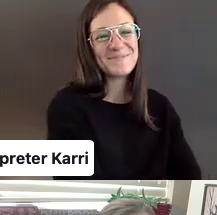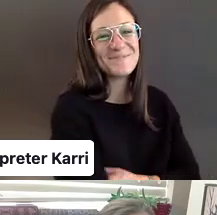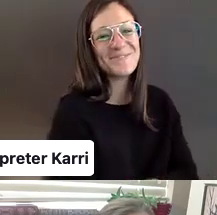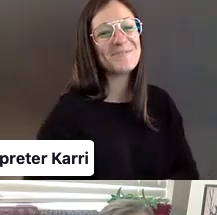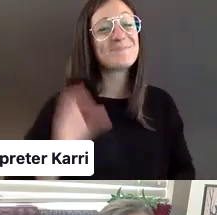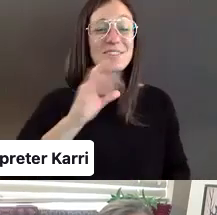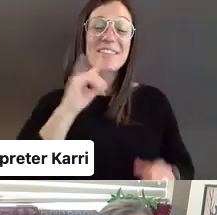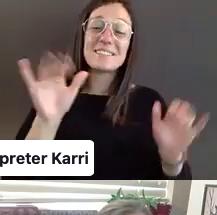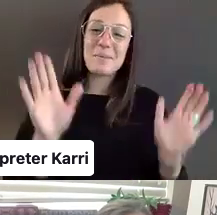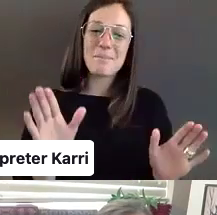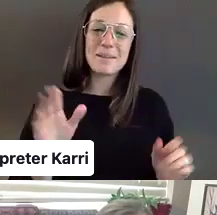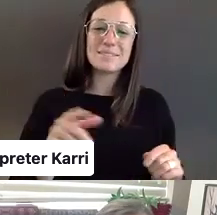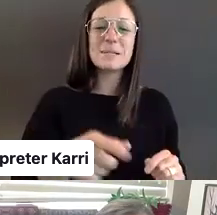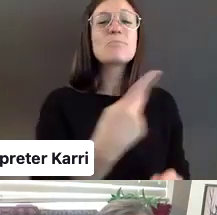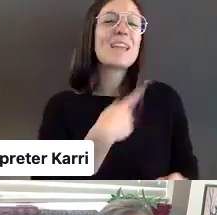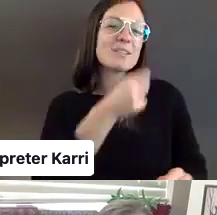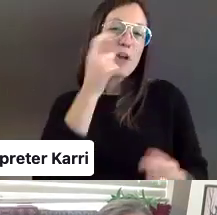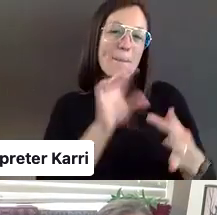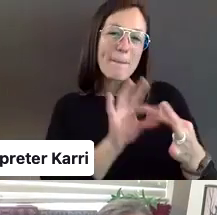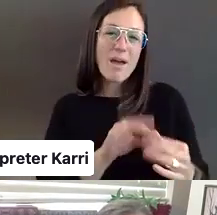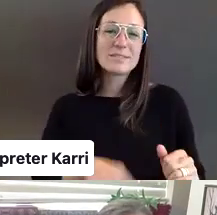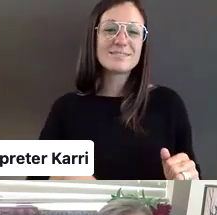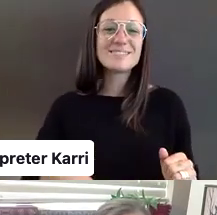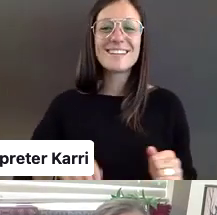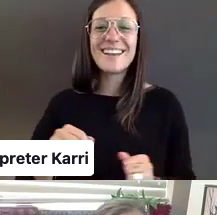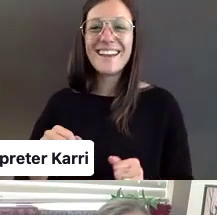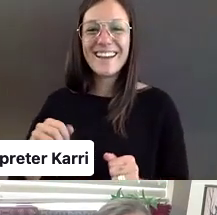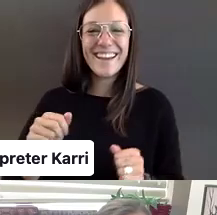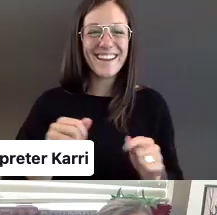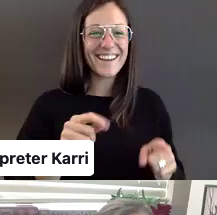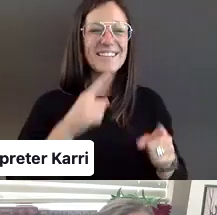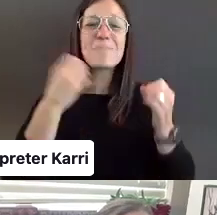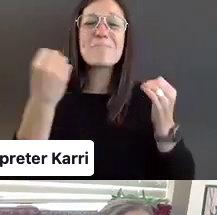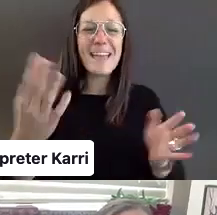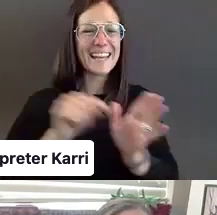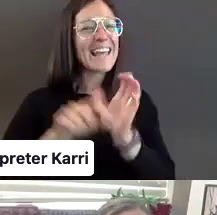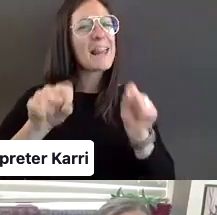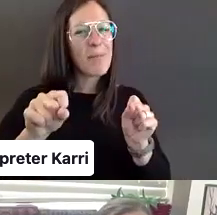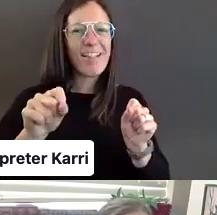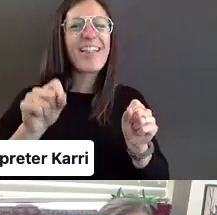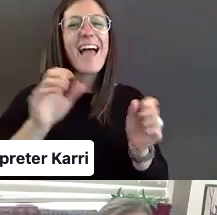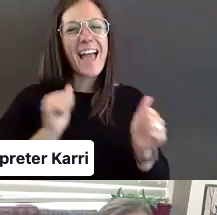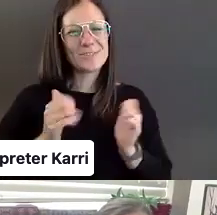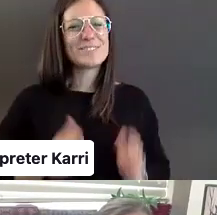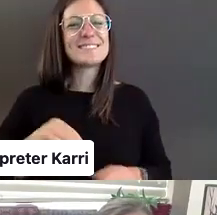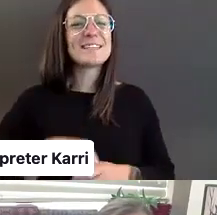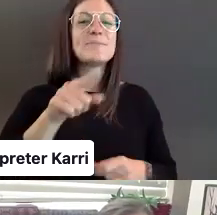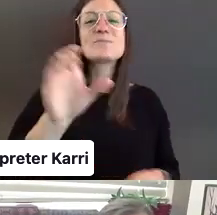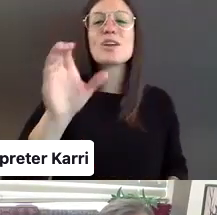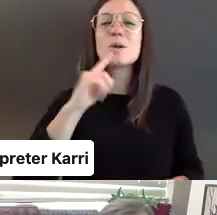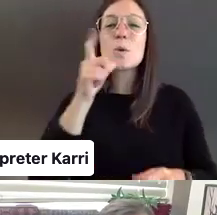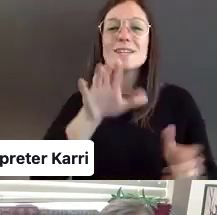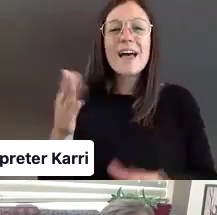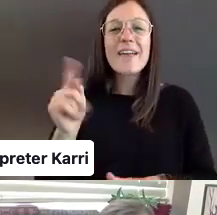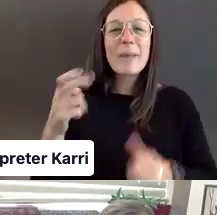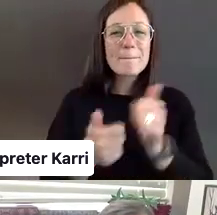Amazing. We can trauma bond over that. A lot of very killable actresses in this. How many? Yeah. So who died the most